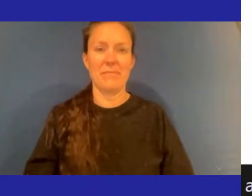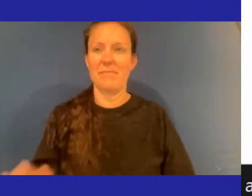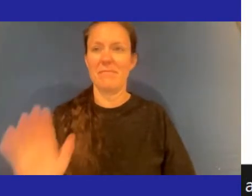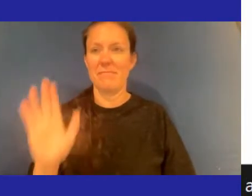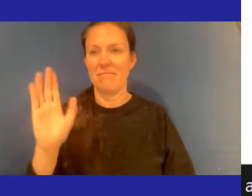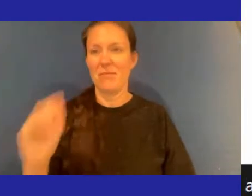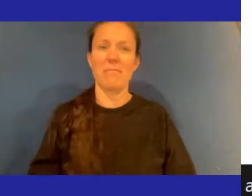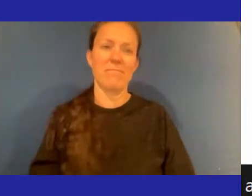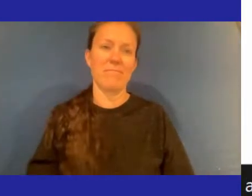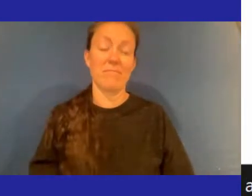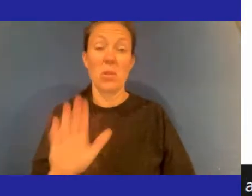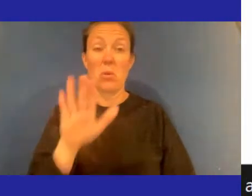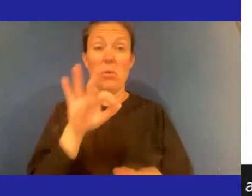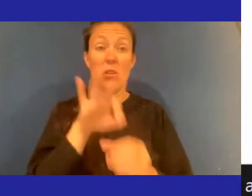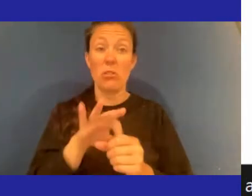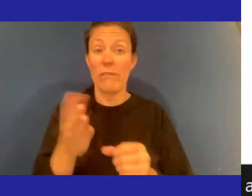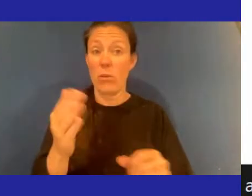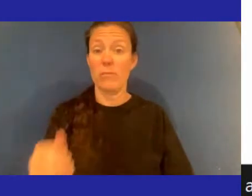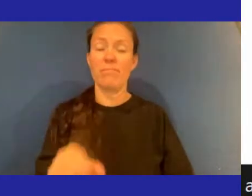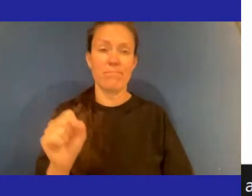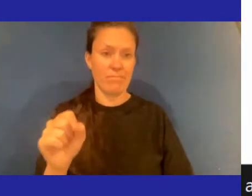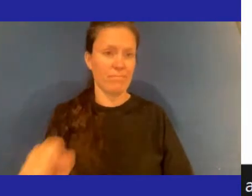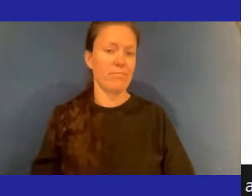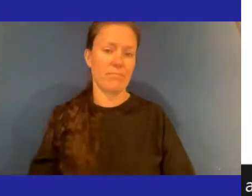Your vote? Yes.